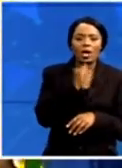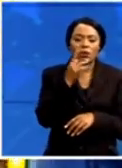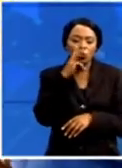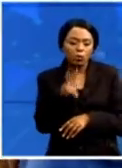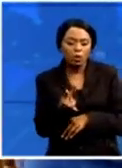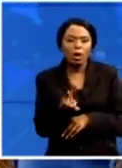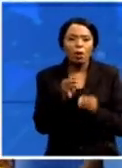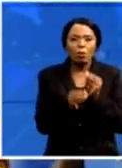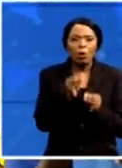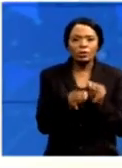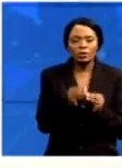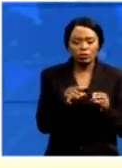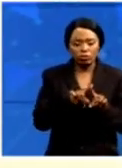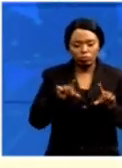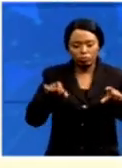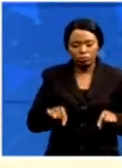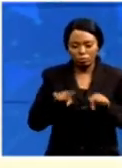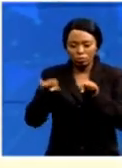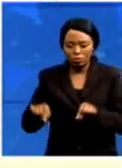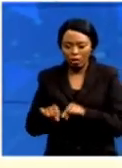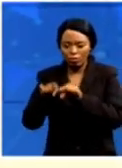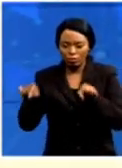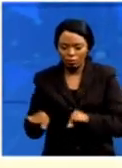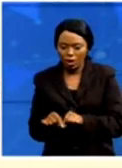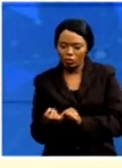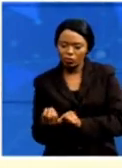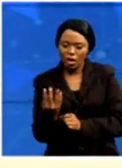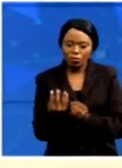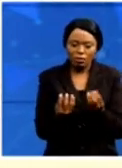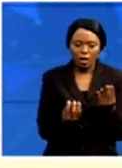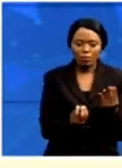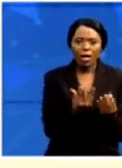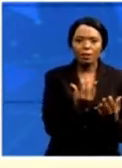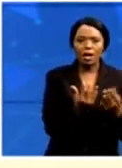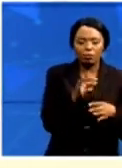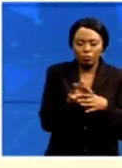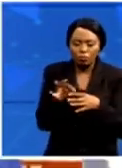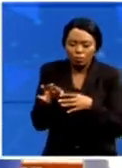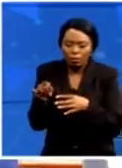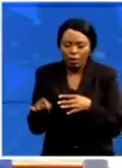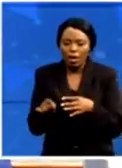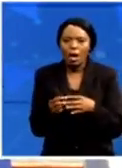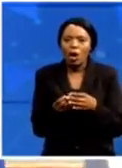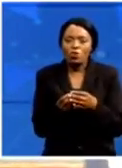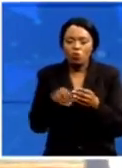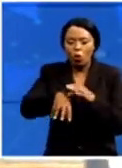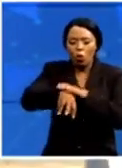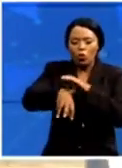just to avoid the avocado standing in water. You never want its roots to be wet. Would you not say that the impact of